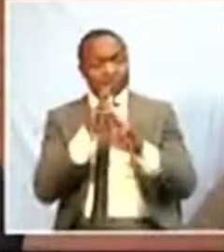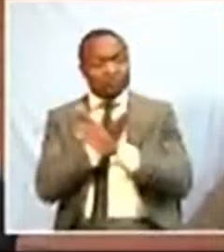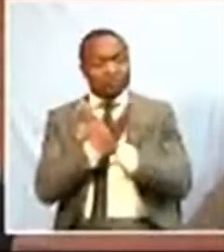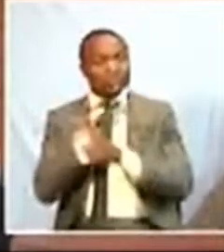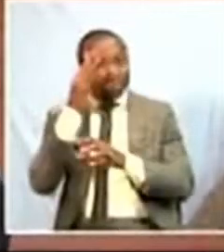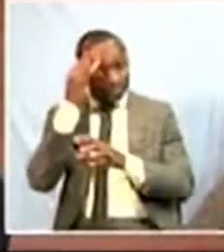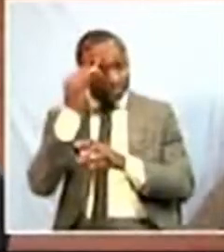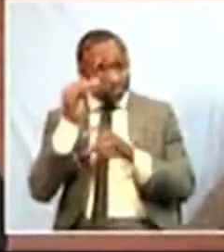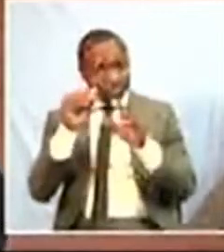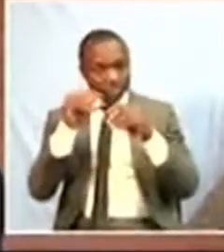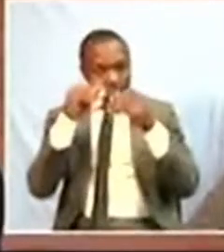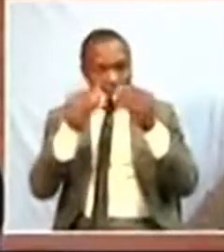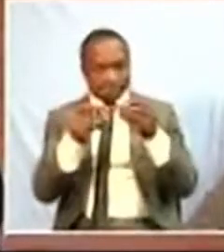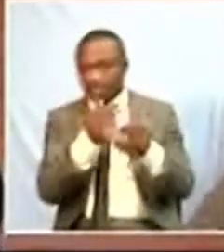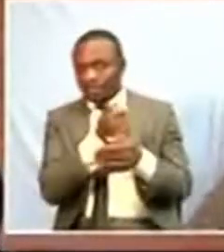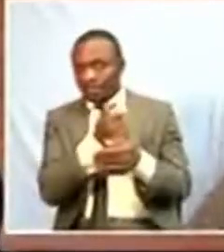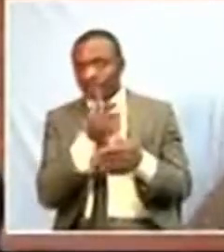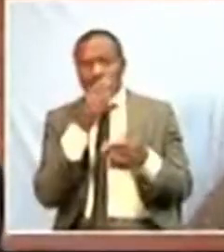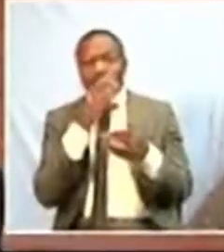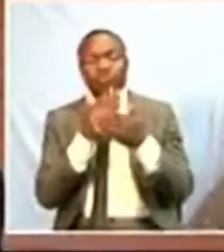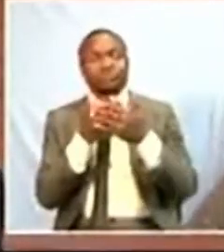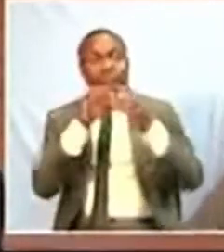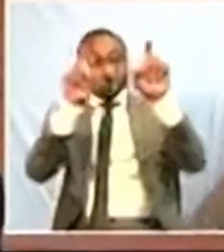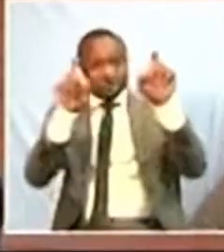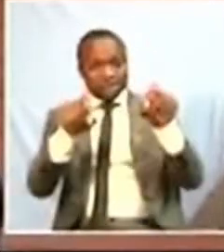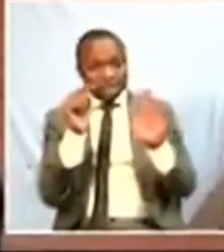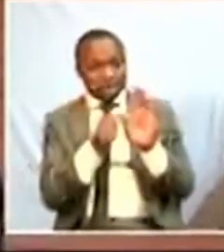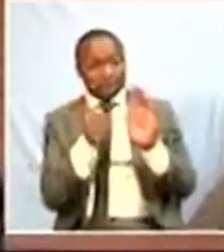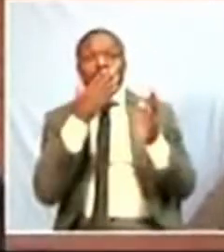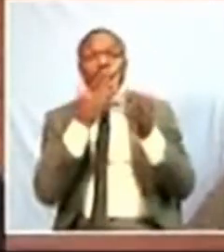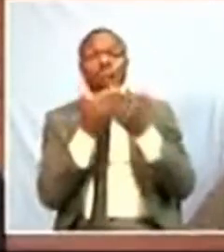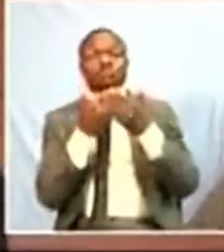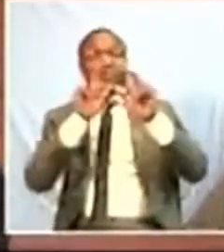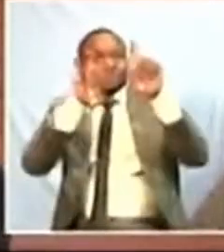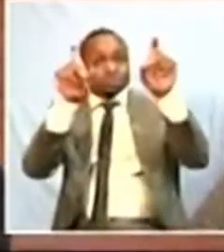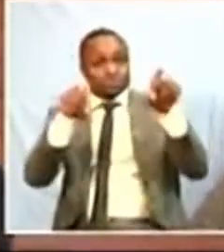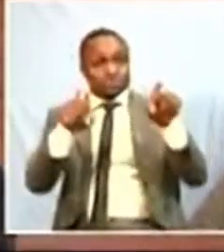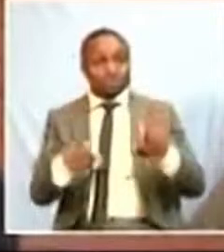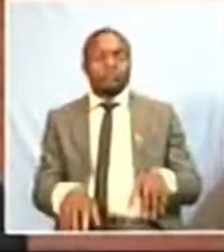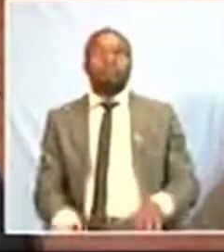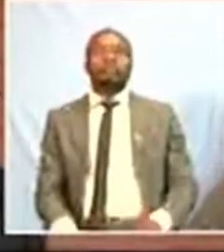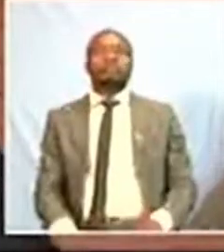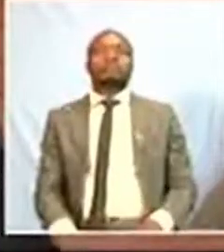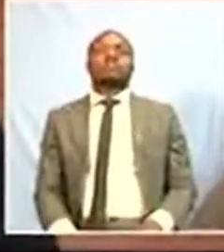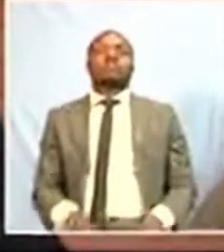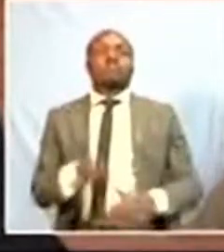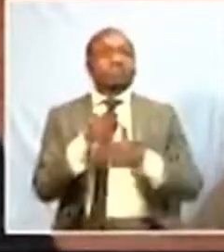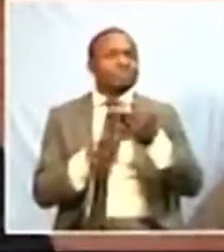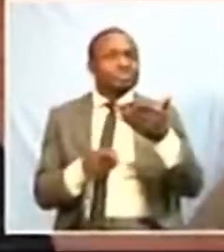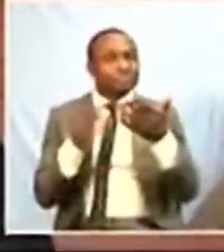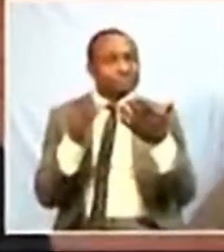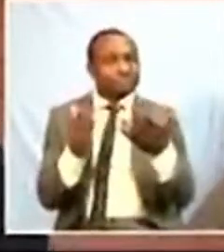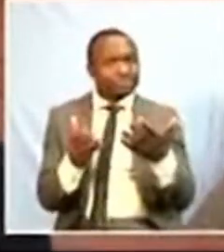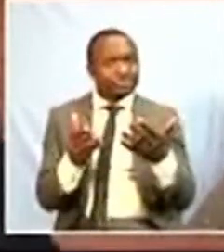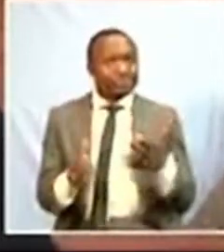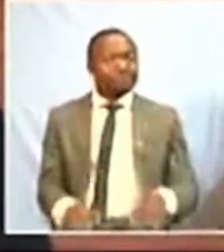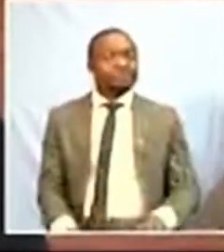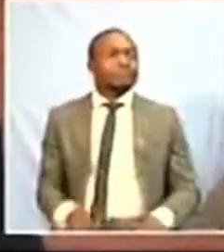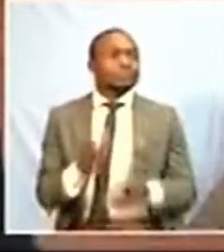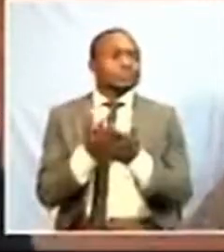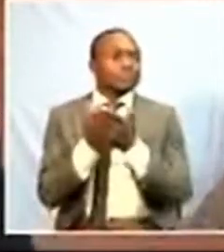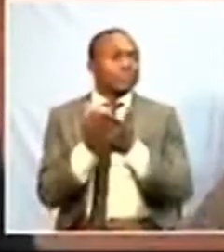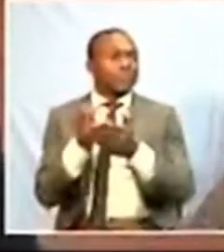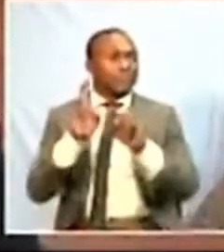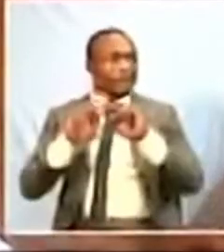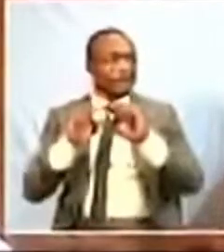you gave him an excellent certificate. Because this is an excellent certificate, eh? Or what? It's excellent certificate. I submit,